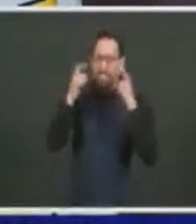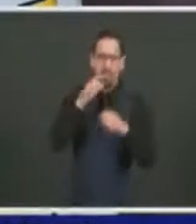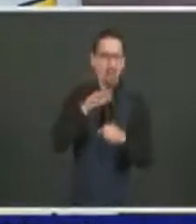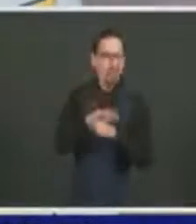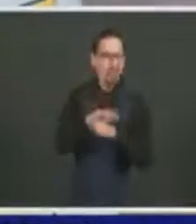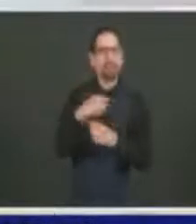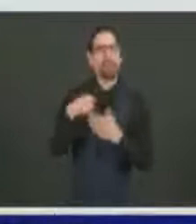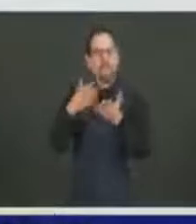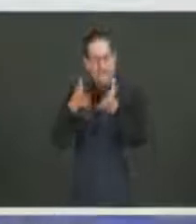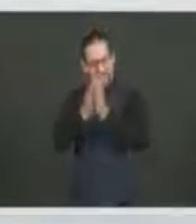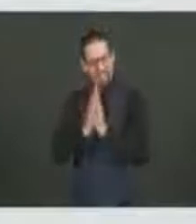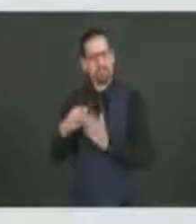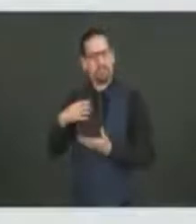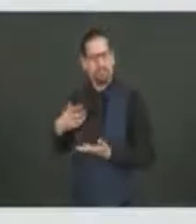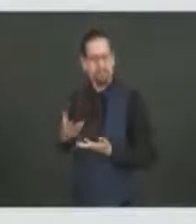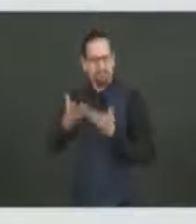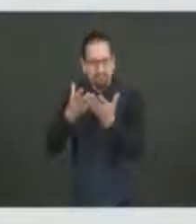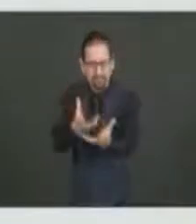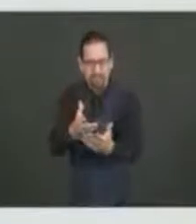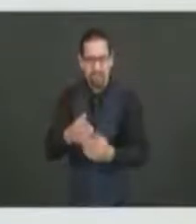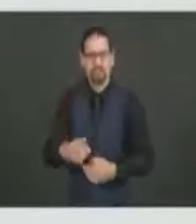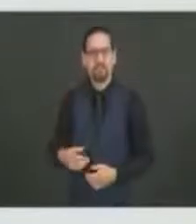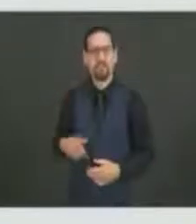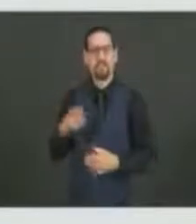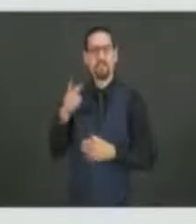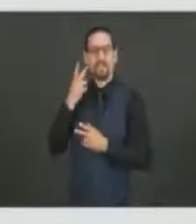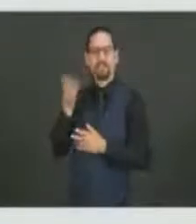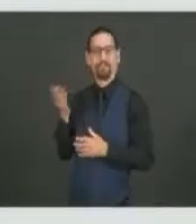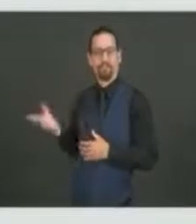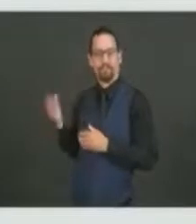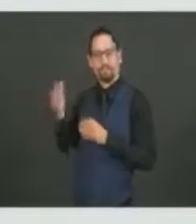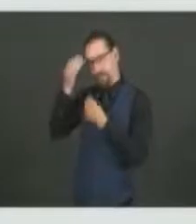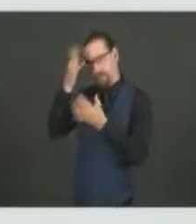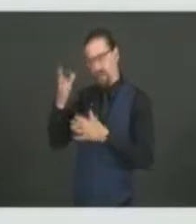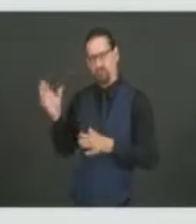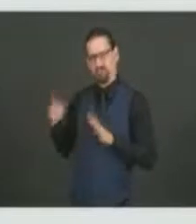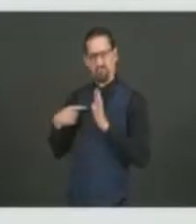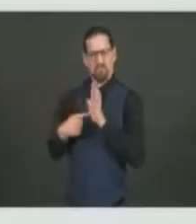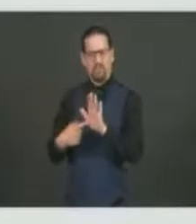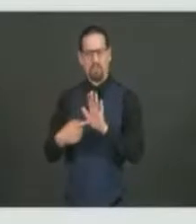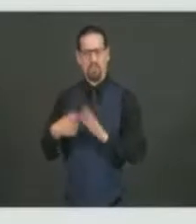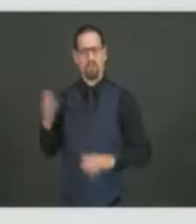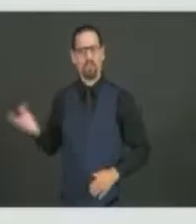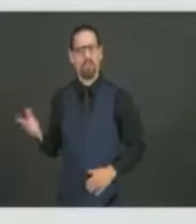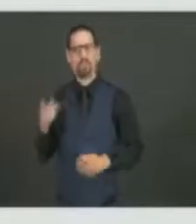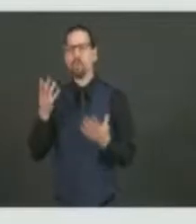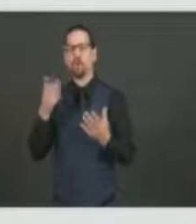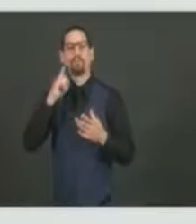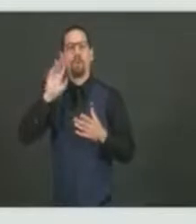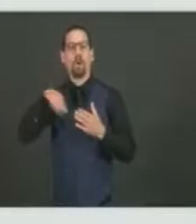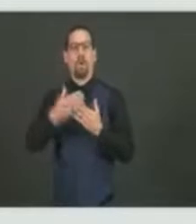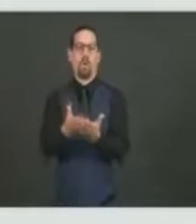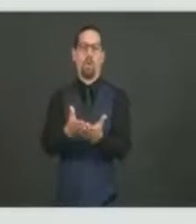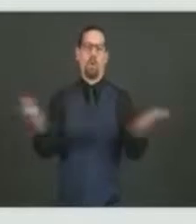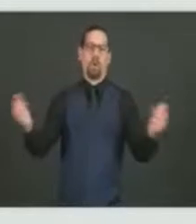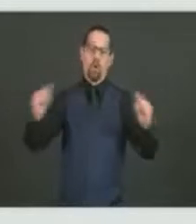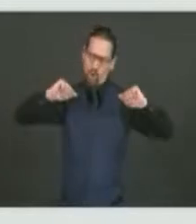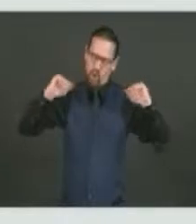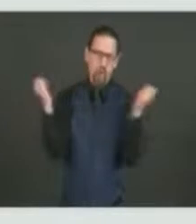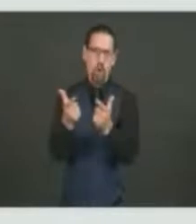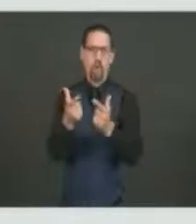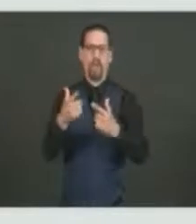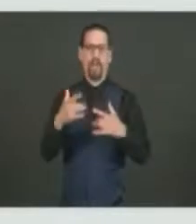on the slide in front of you are applying to all venues of assembly, including places of